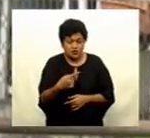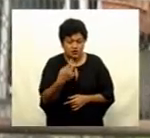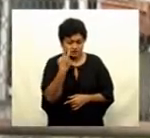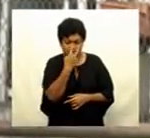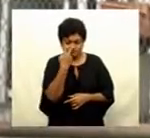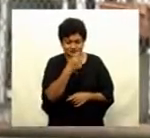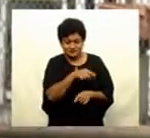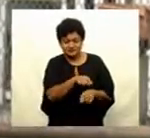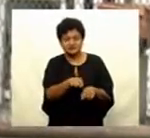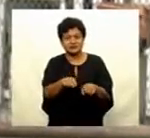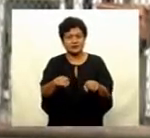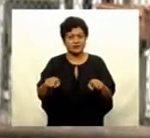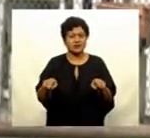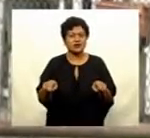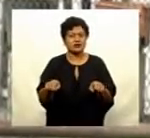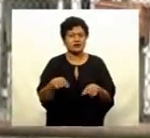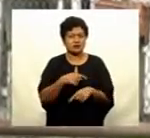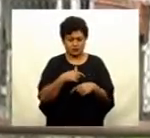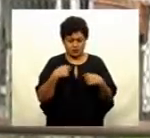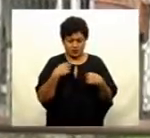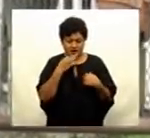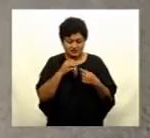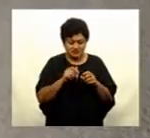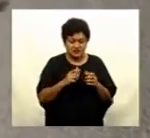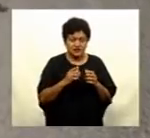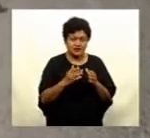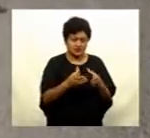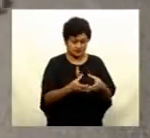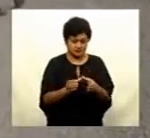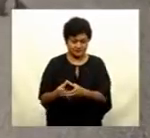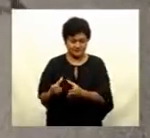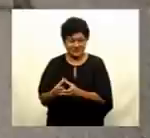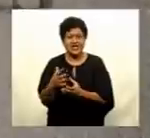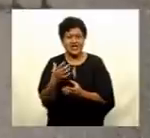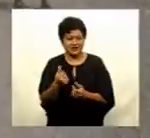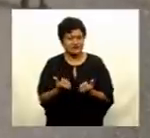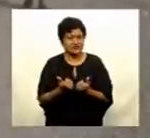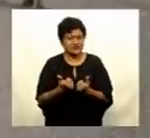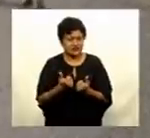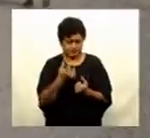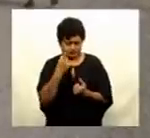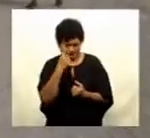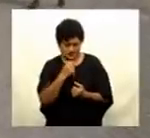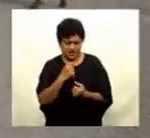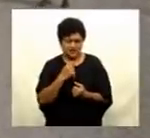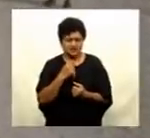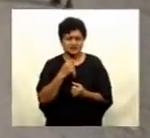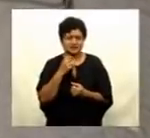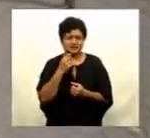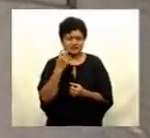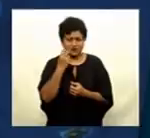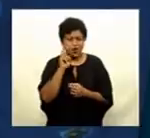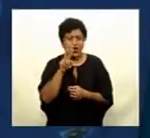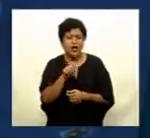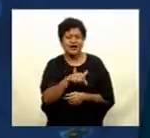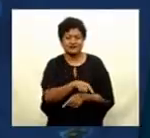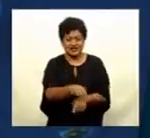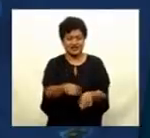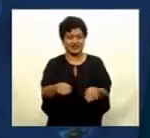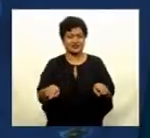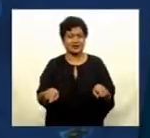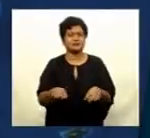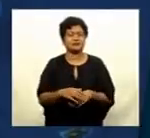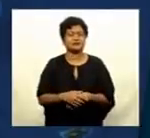Dr. Tundravu confirms that the healthcare system still has enough capability to counter COVID-19. So at the moment, we